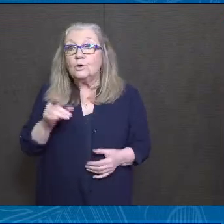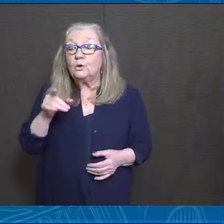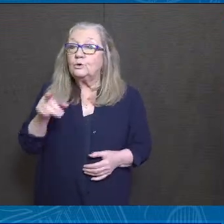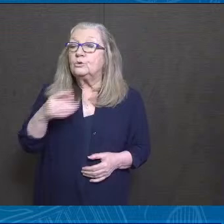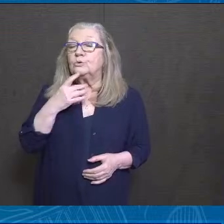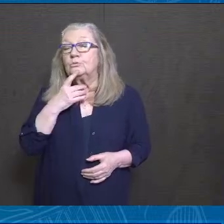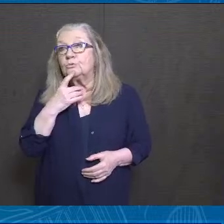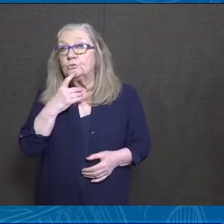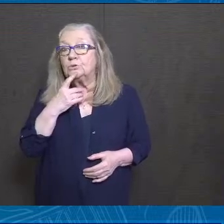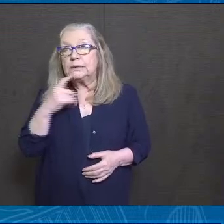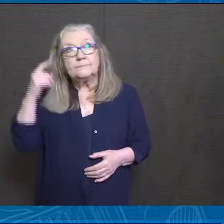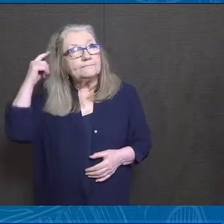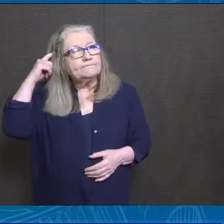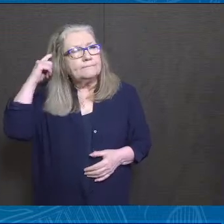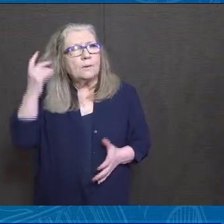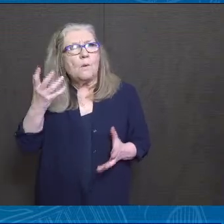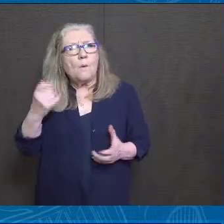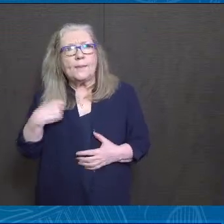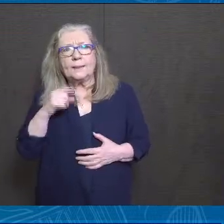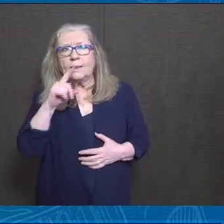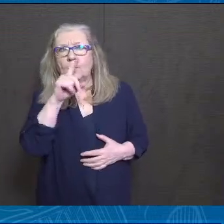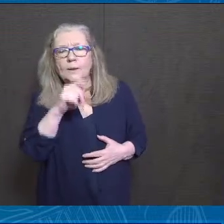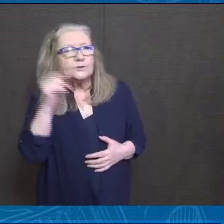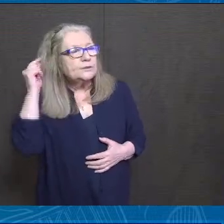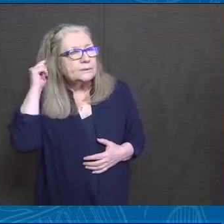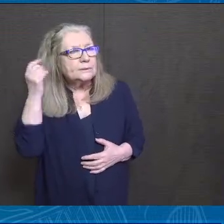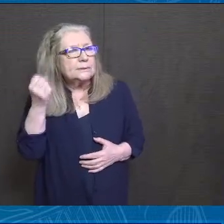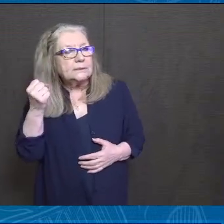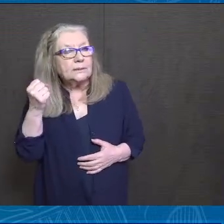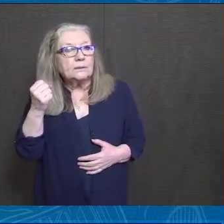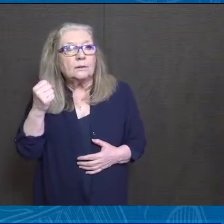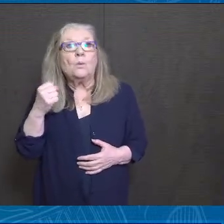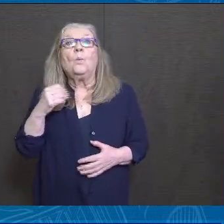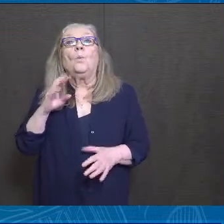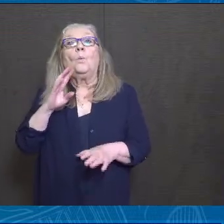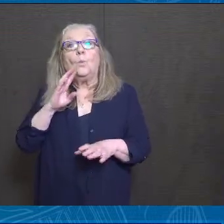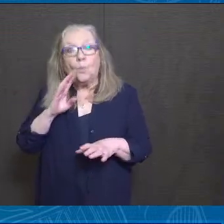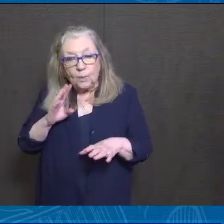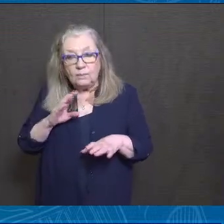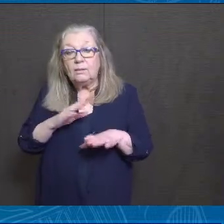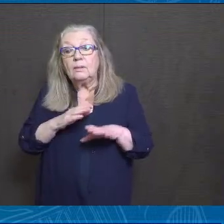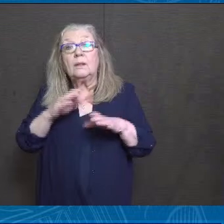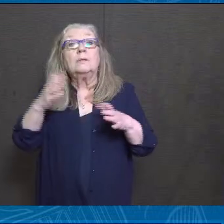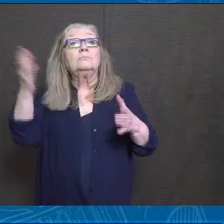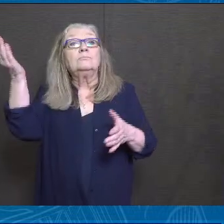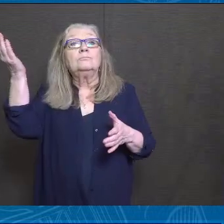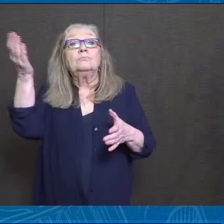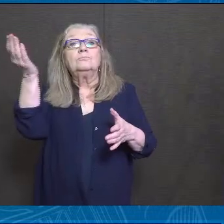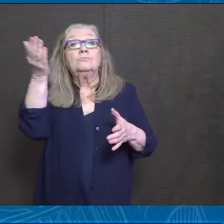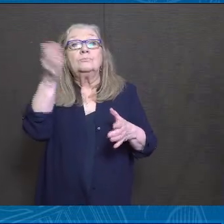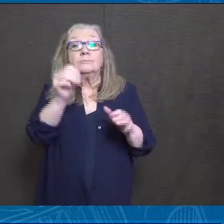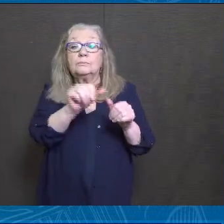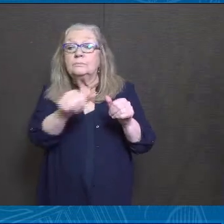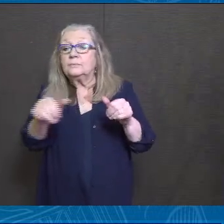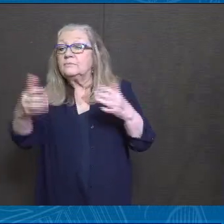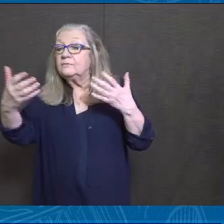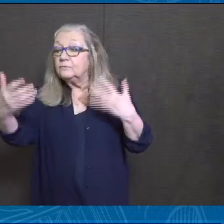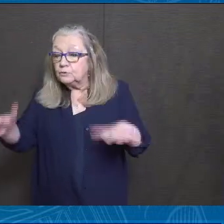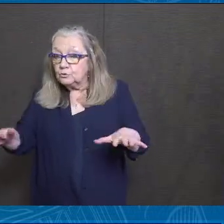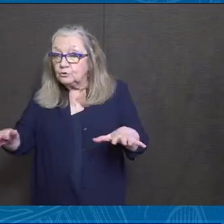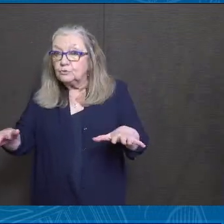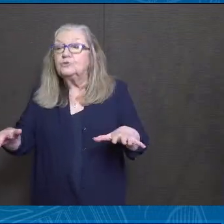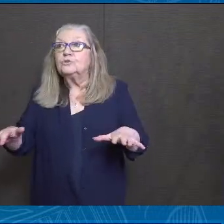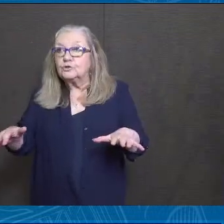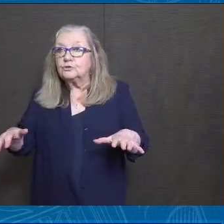have questions along the way, we will have a question and answer session after